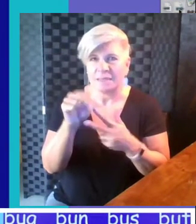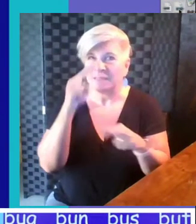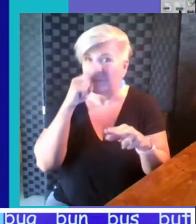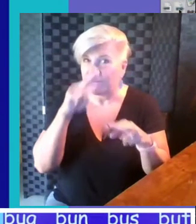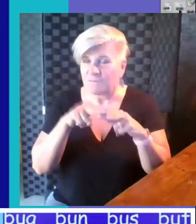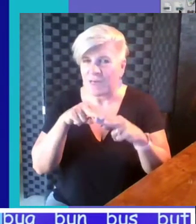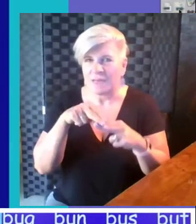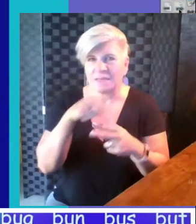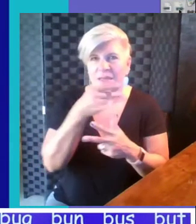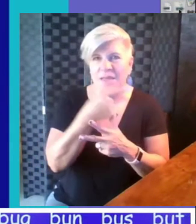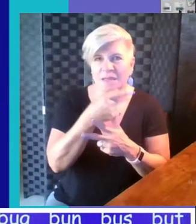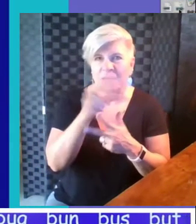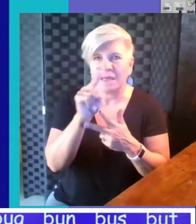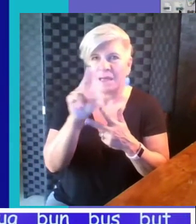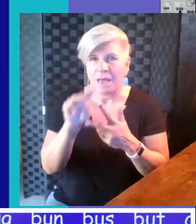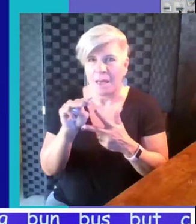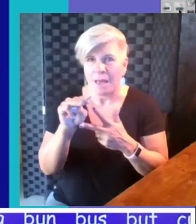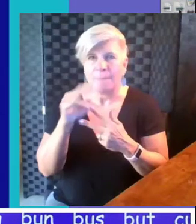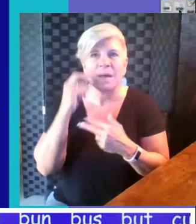f-un,